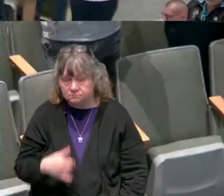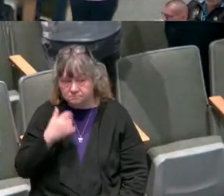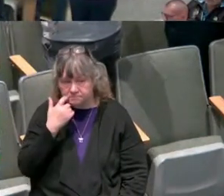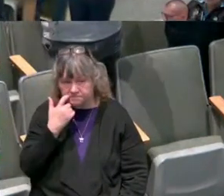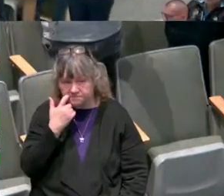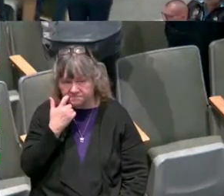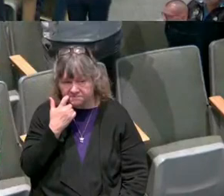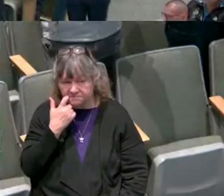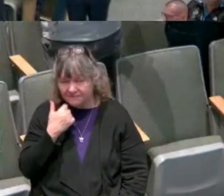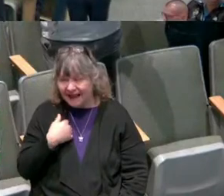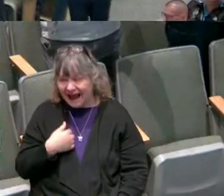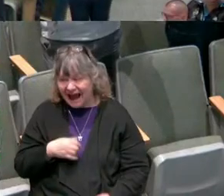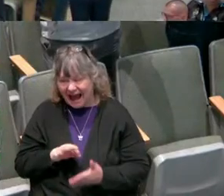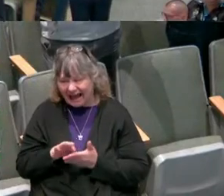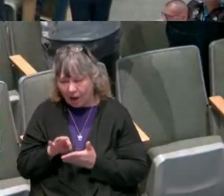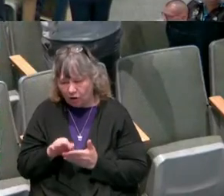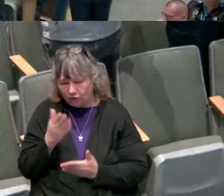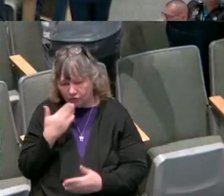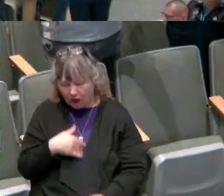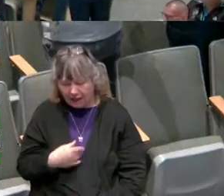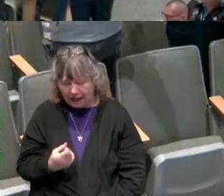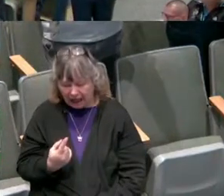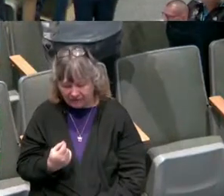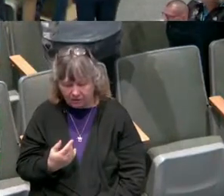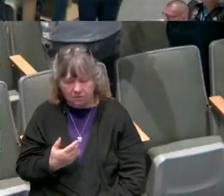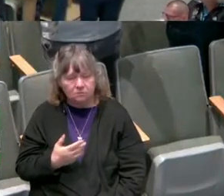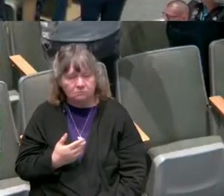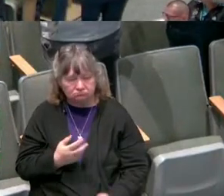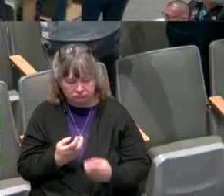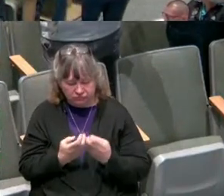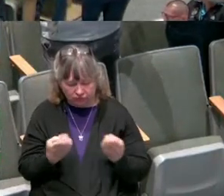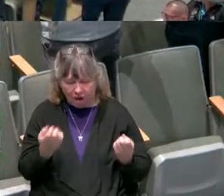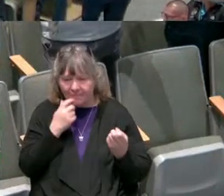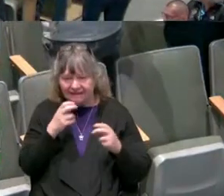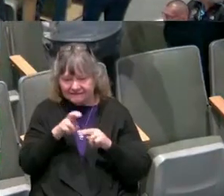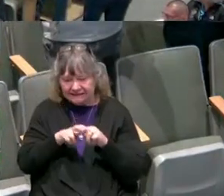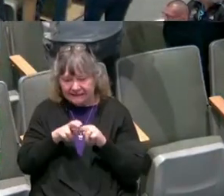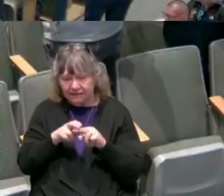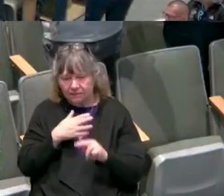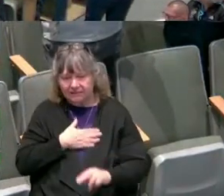I counted the front at 11 you may be seated